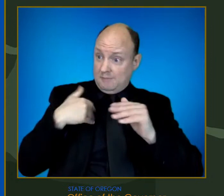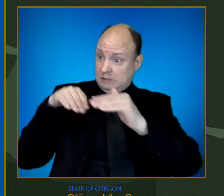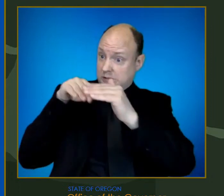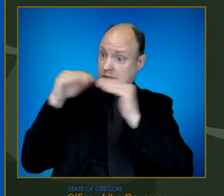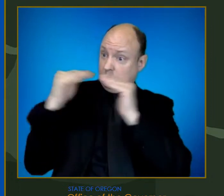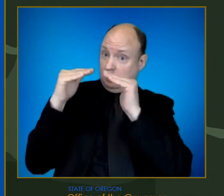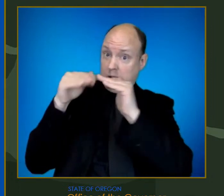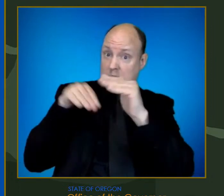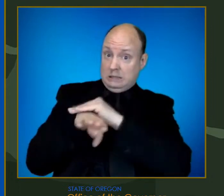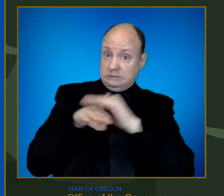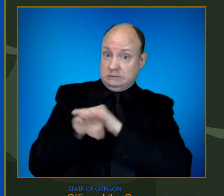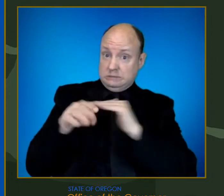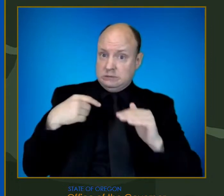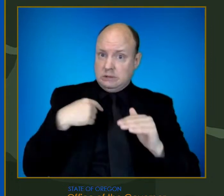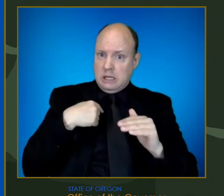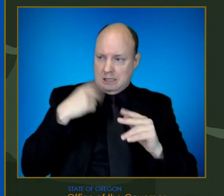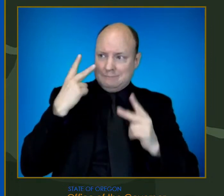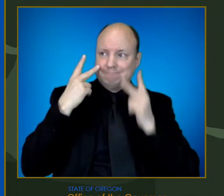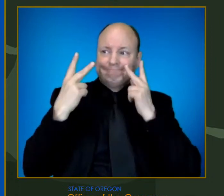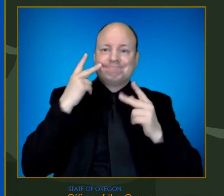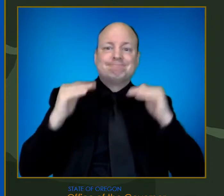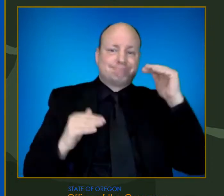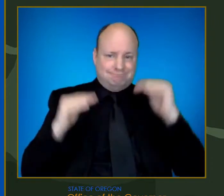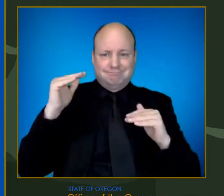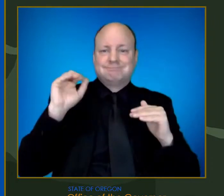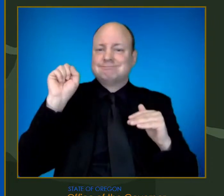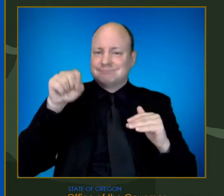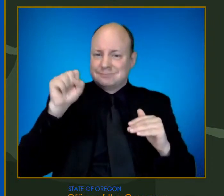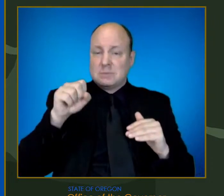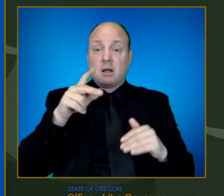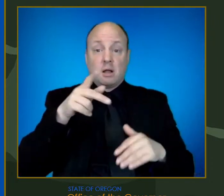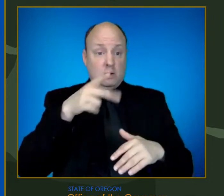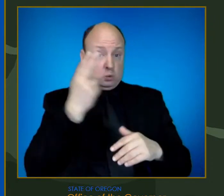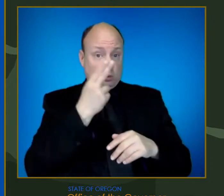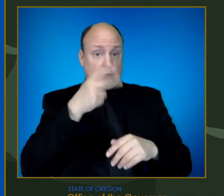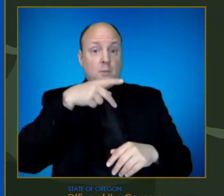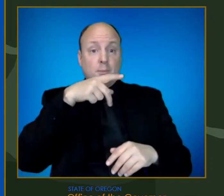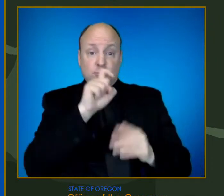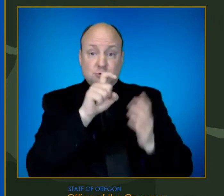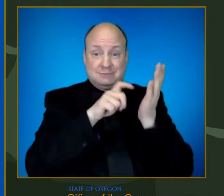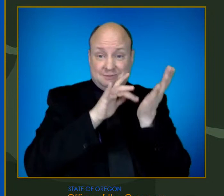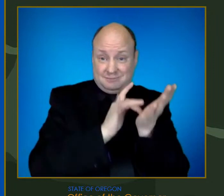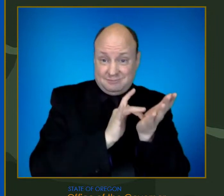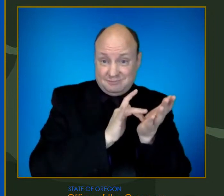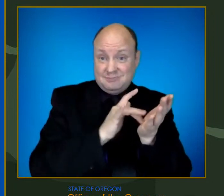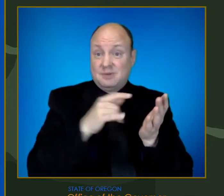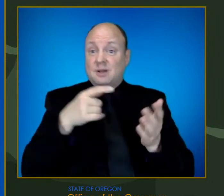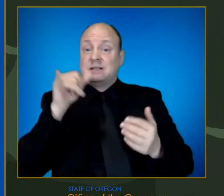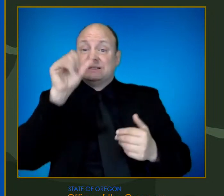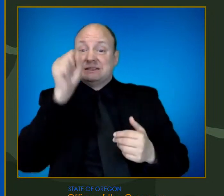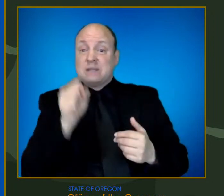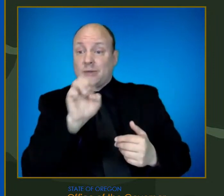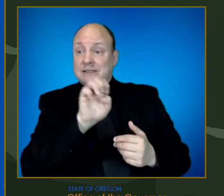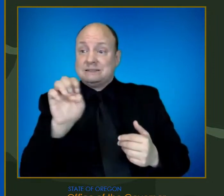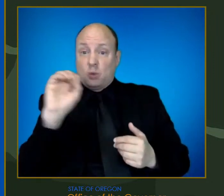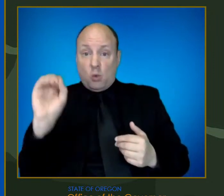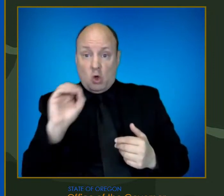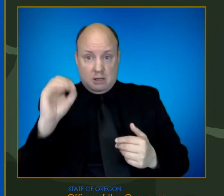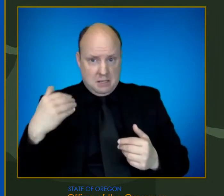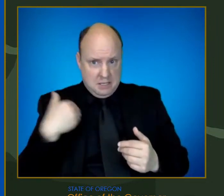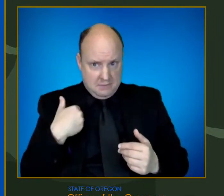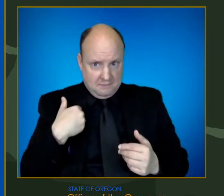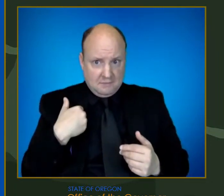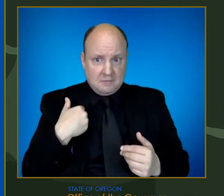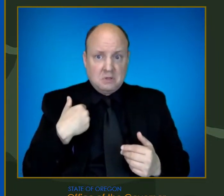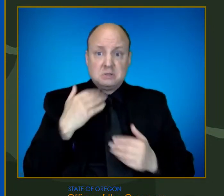instance, pharmacy doses available in Southern Oregon, Eastern Oregon, those kinds of places. And if you've got the ability to take off work and hop in a car and